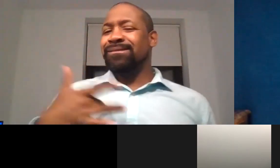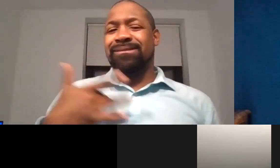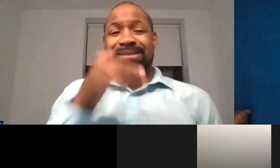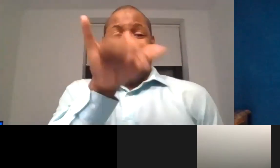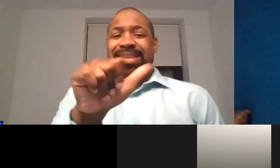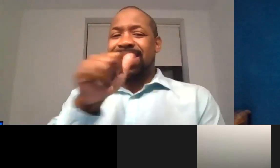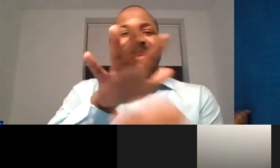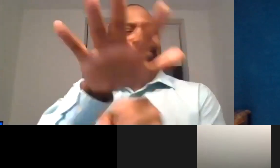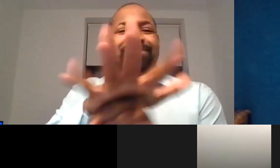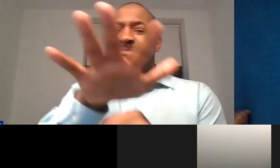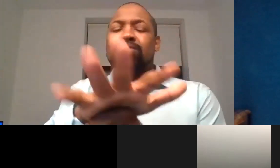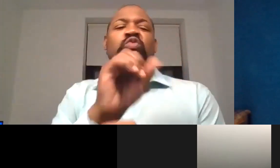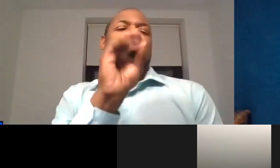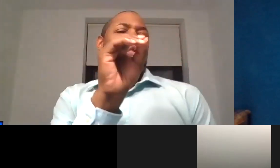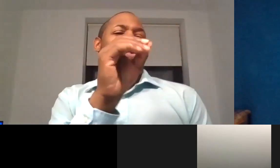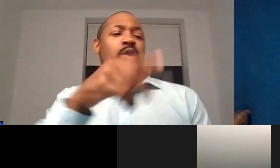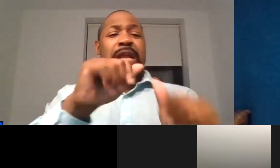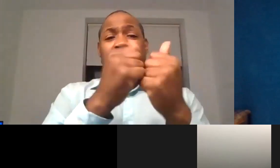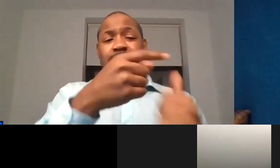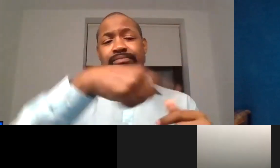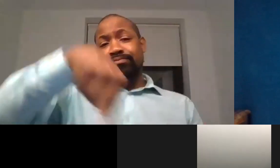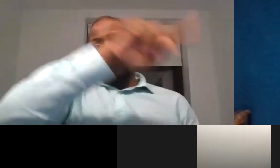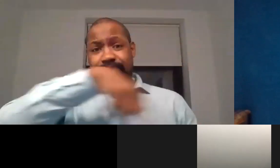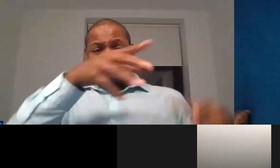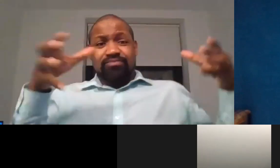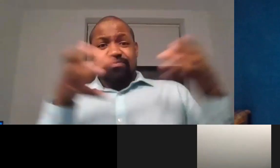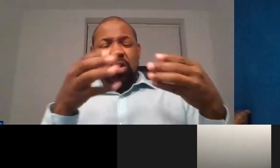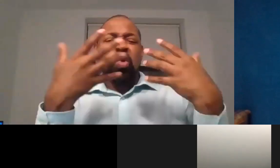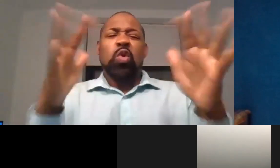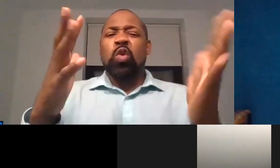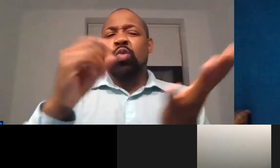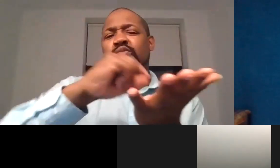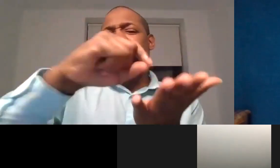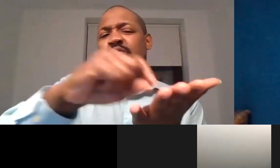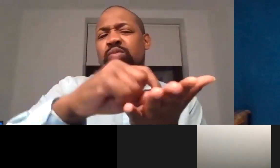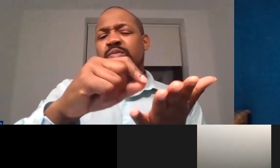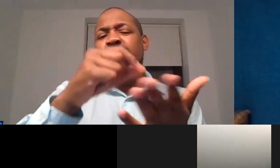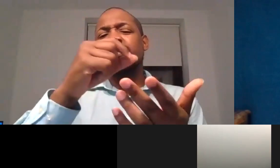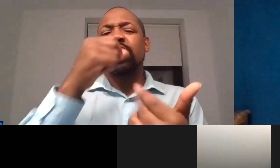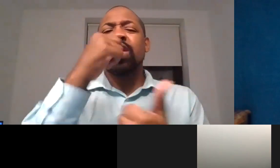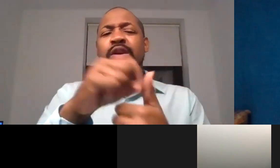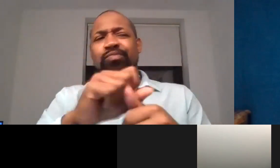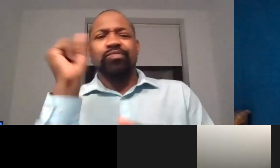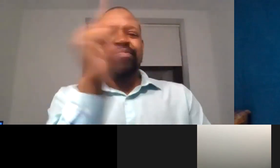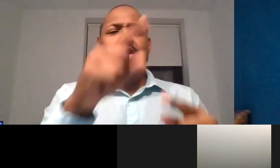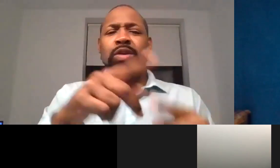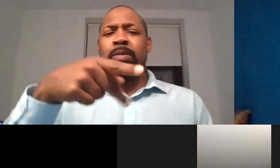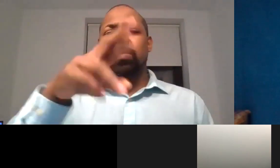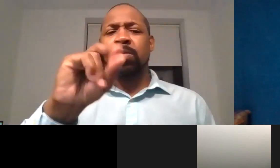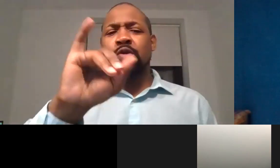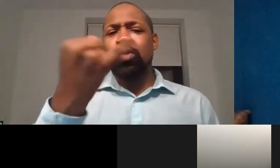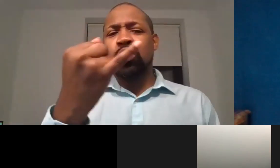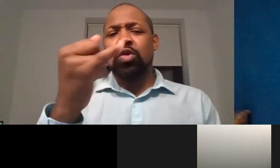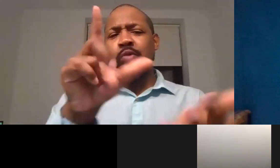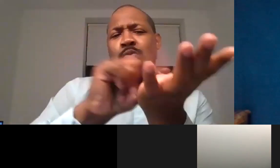But hopefully, those agencies, they just didn't feel like there was enough and that we were included. And